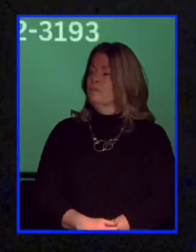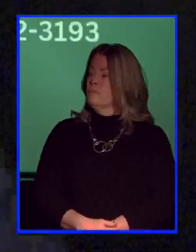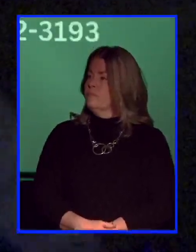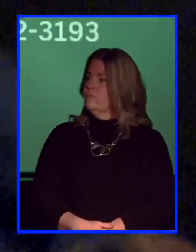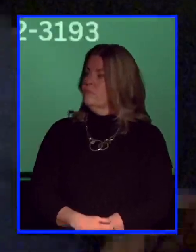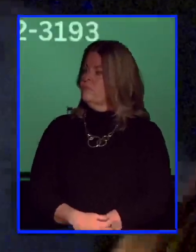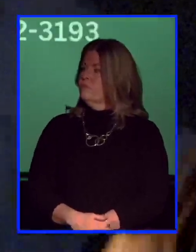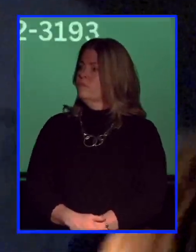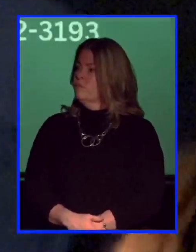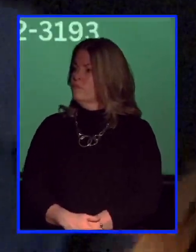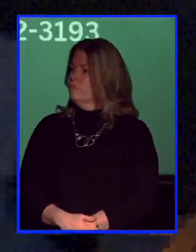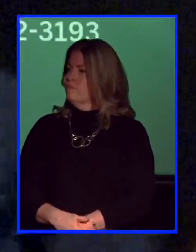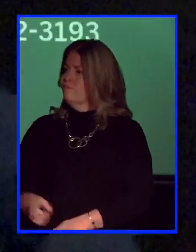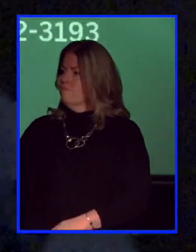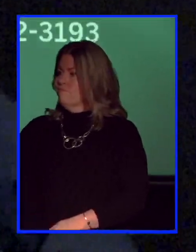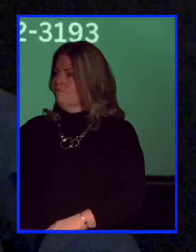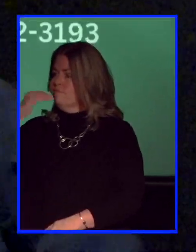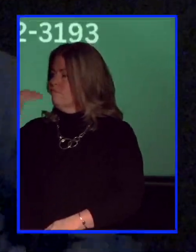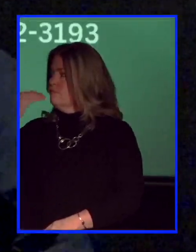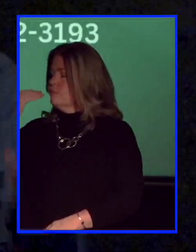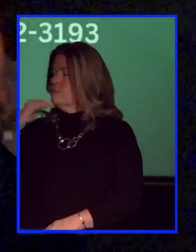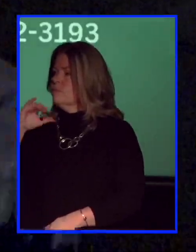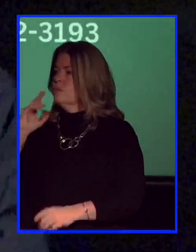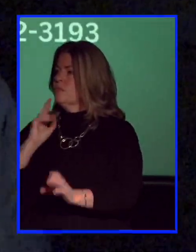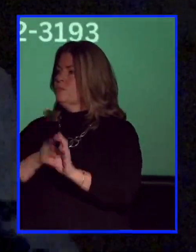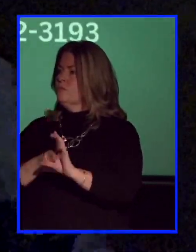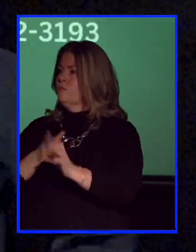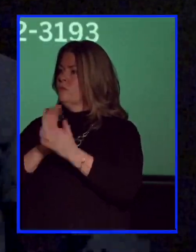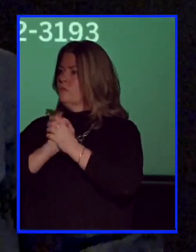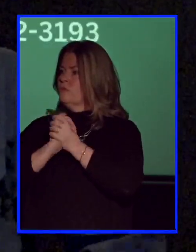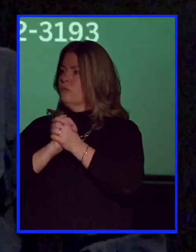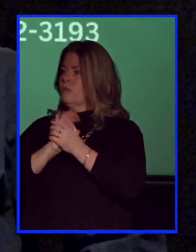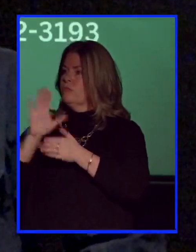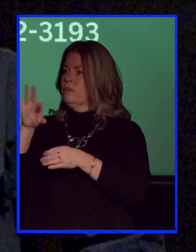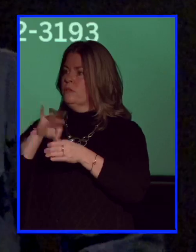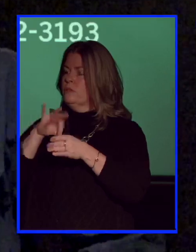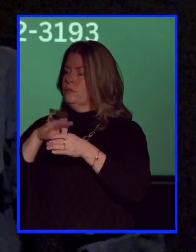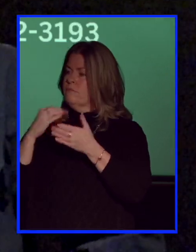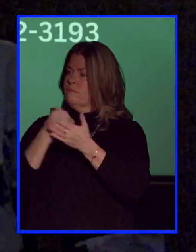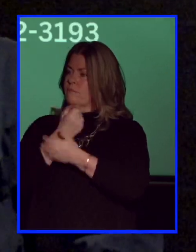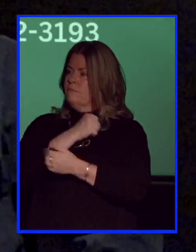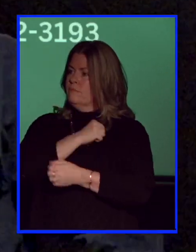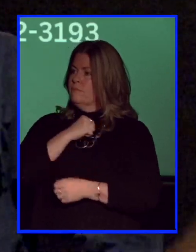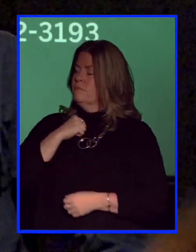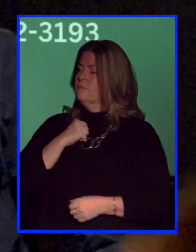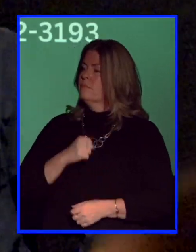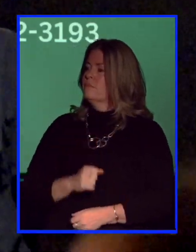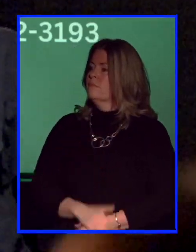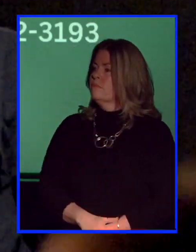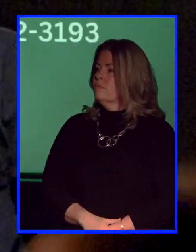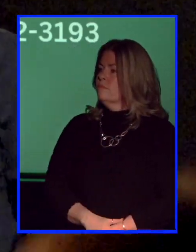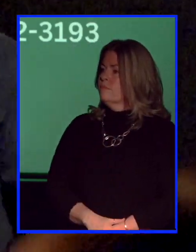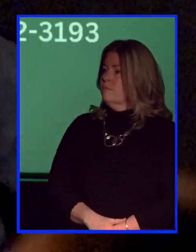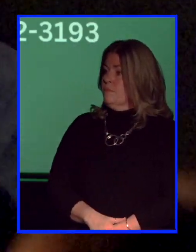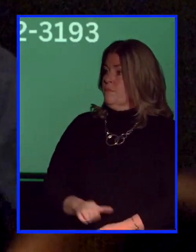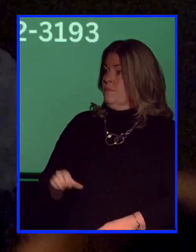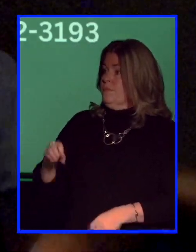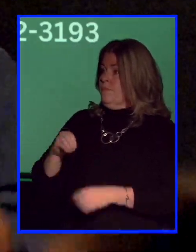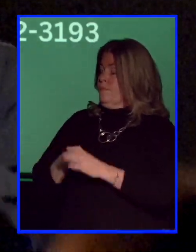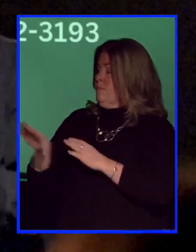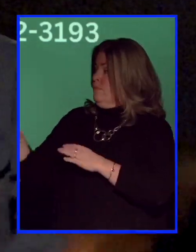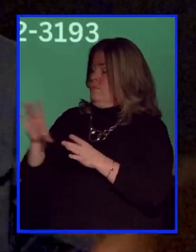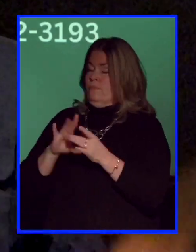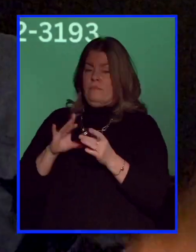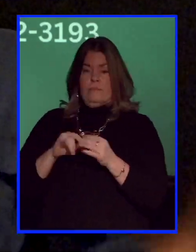Evening, Senator Welch. Thanks for joining us here this evening. Congratulations to your election to the Senate. In your remarks, you mentioned